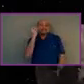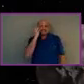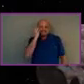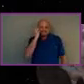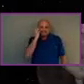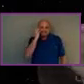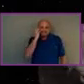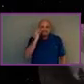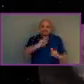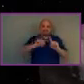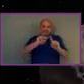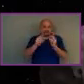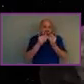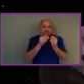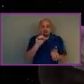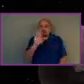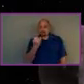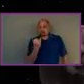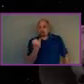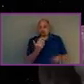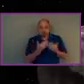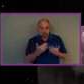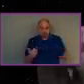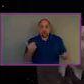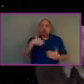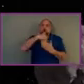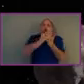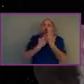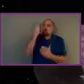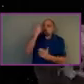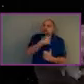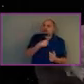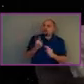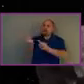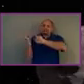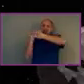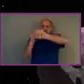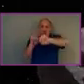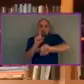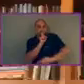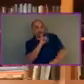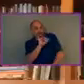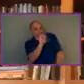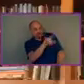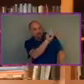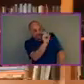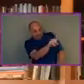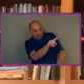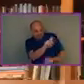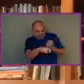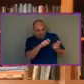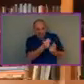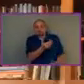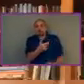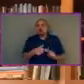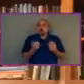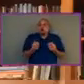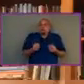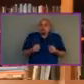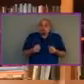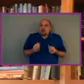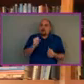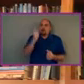these objects? So part of the reason we're going to visit is really to answer that question. And from the ground, we can see